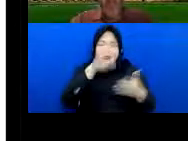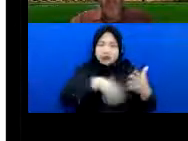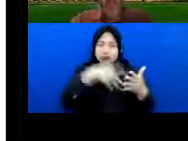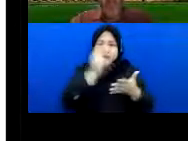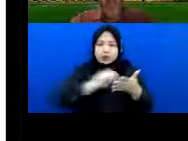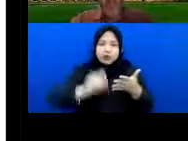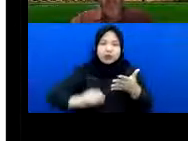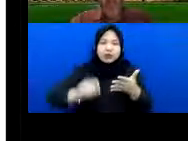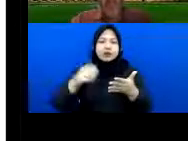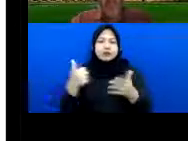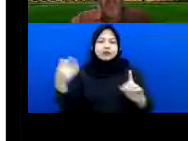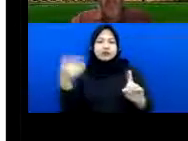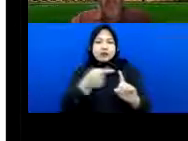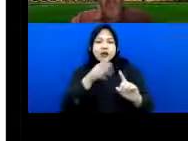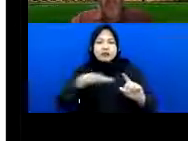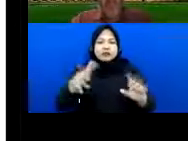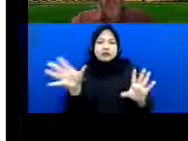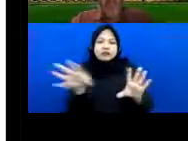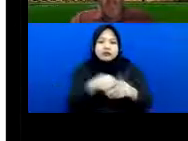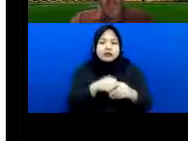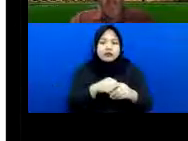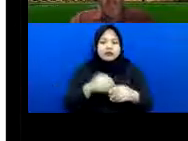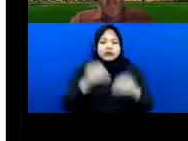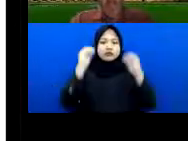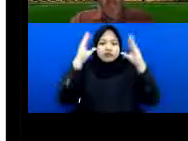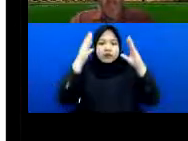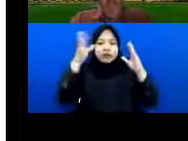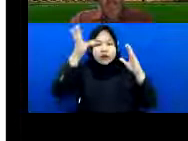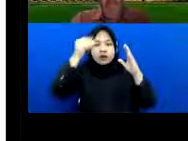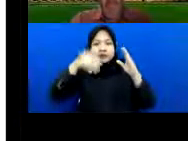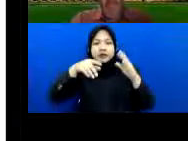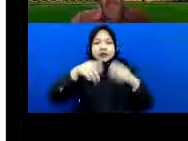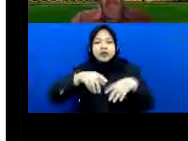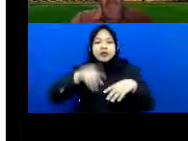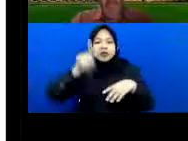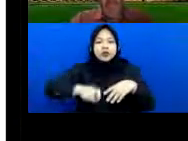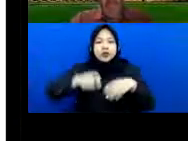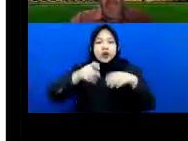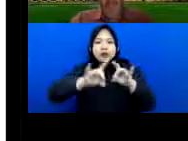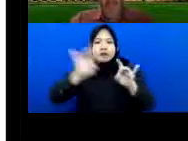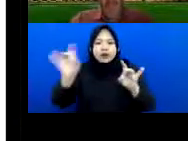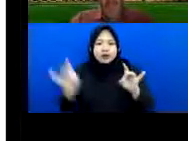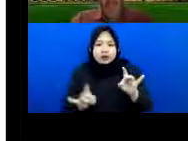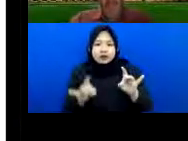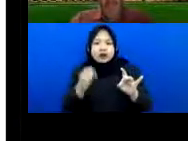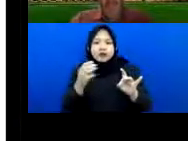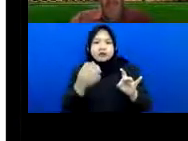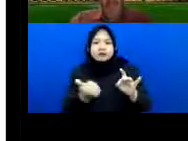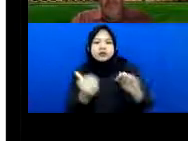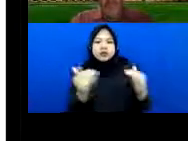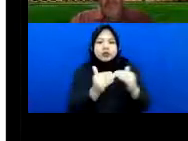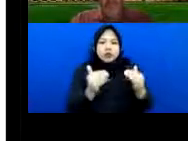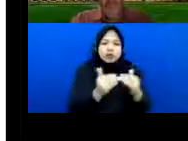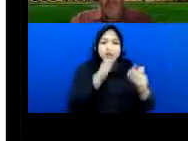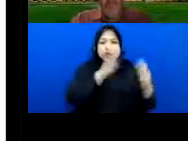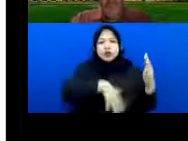students' achievement through grades instead of acknowledging the students' heterogeneous needs and how they can fit into the curriculum.